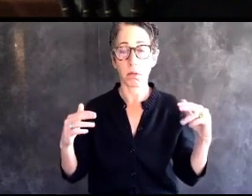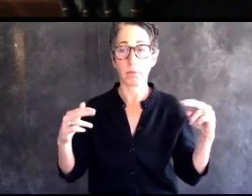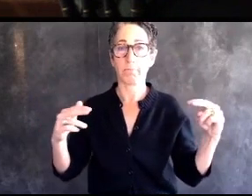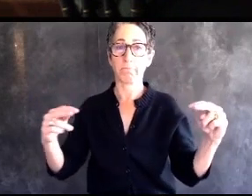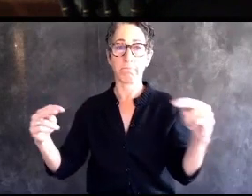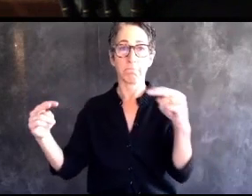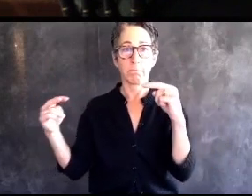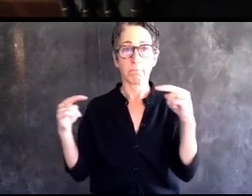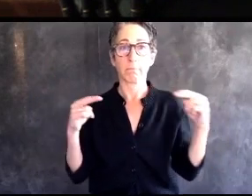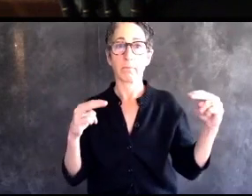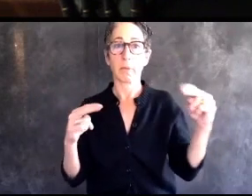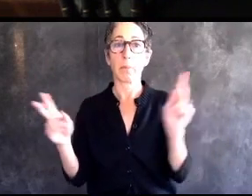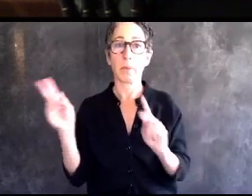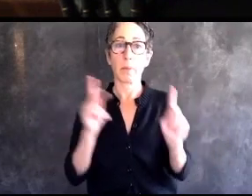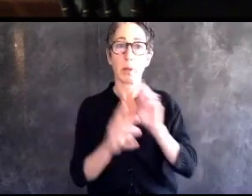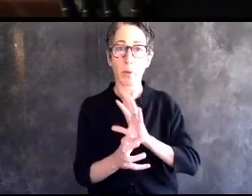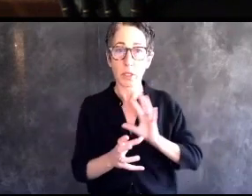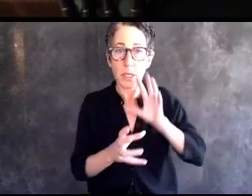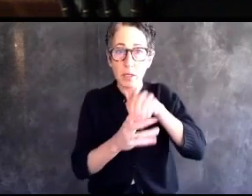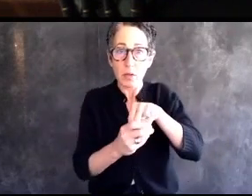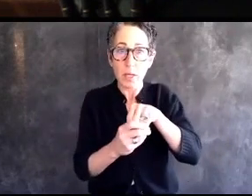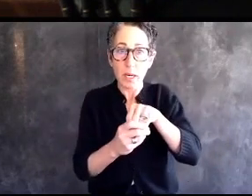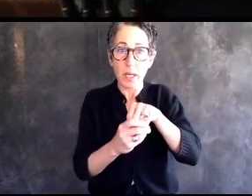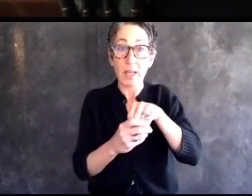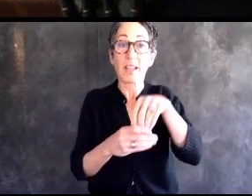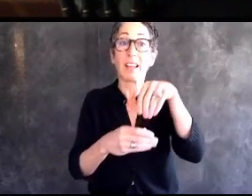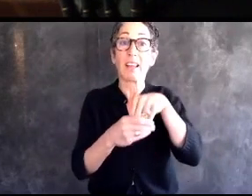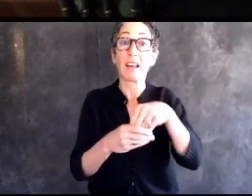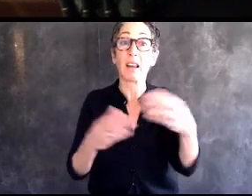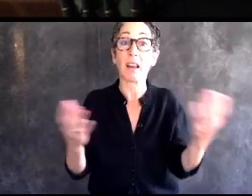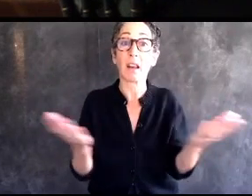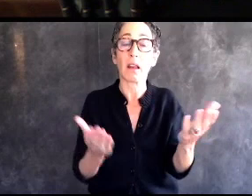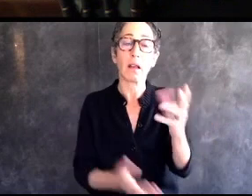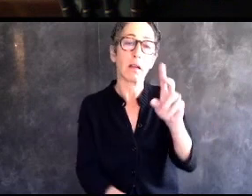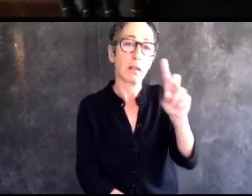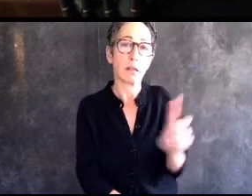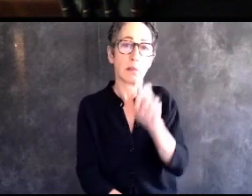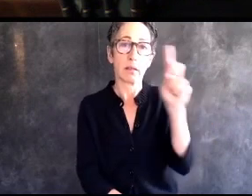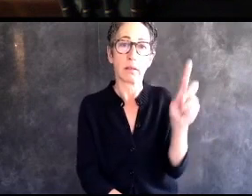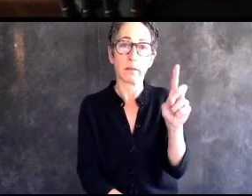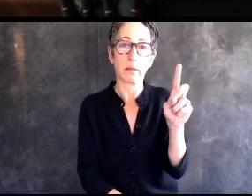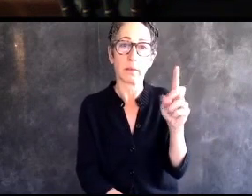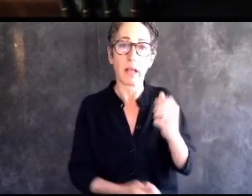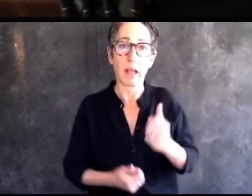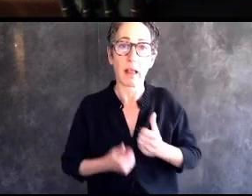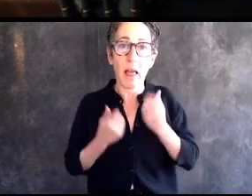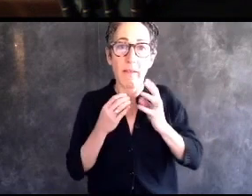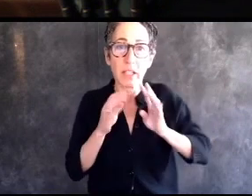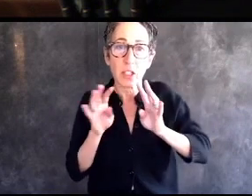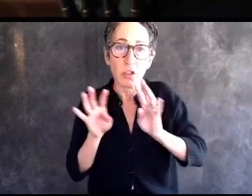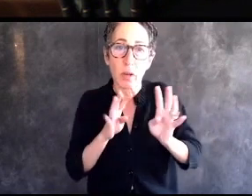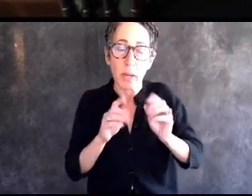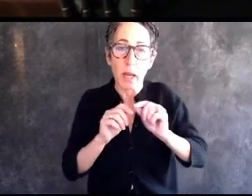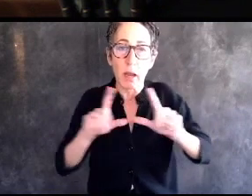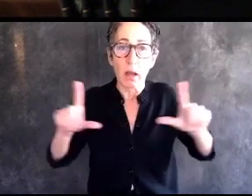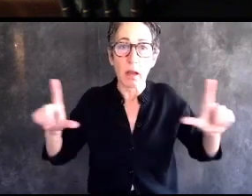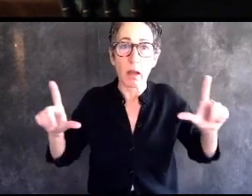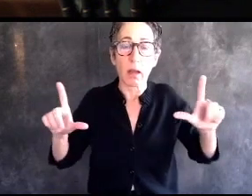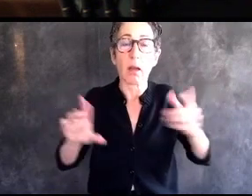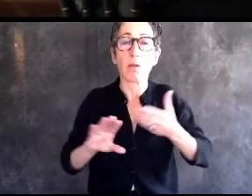participated in the democracy, in the counting, in the live streaming of the counting, in the pre-bunking of the election